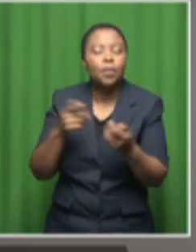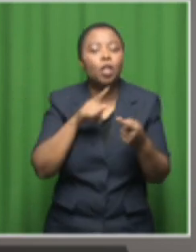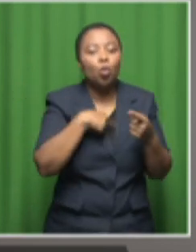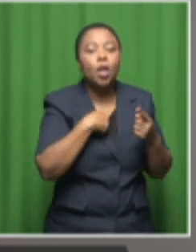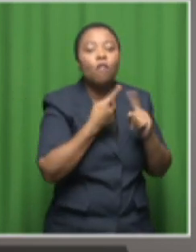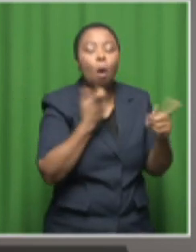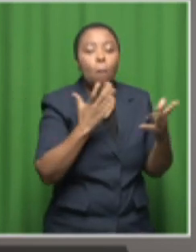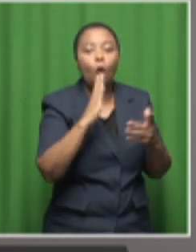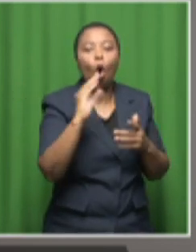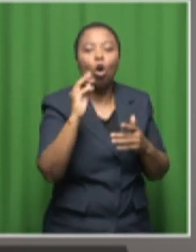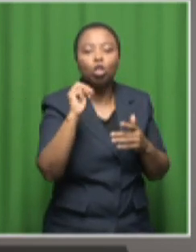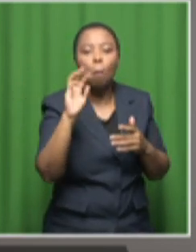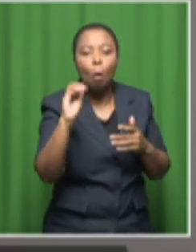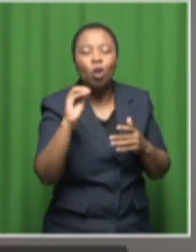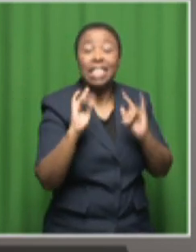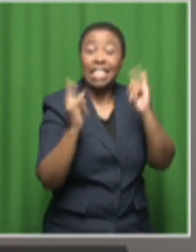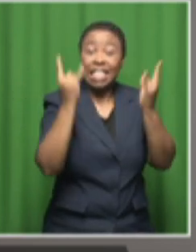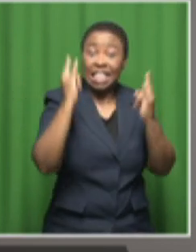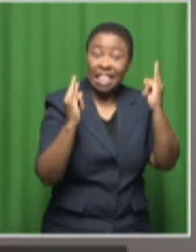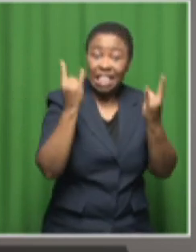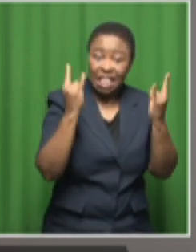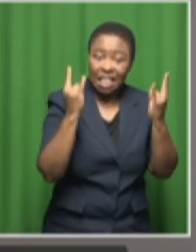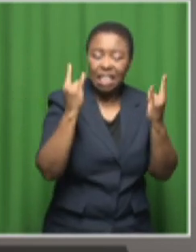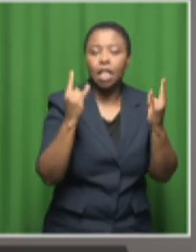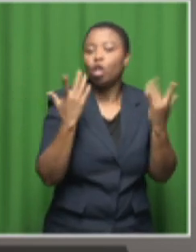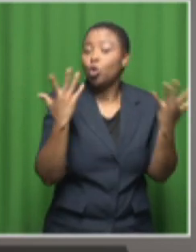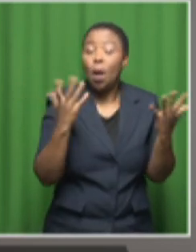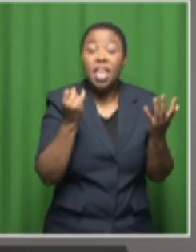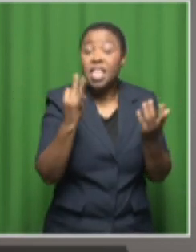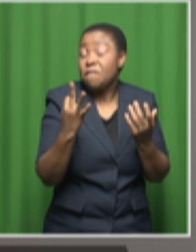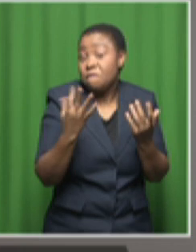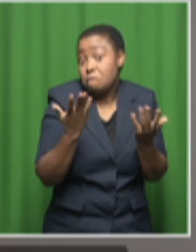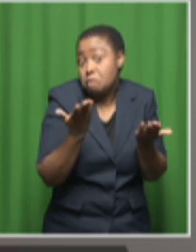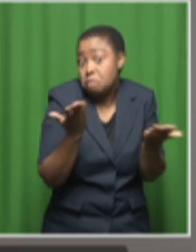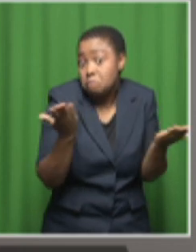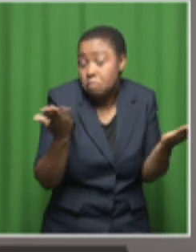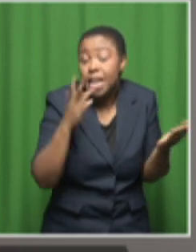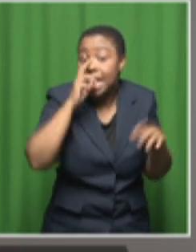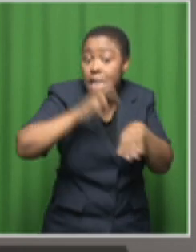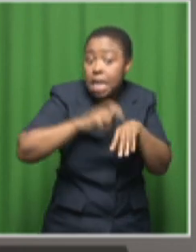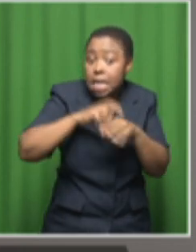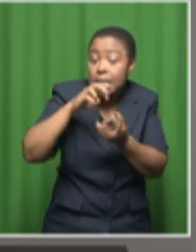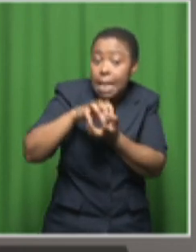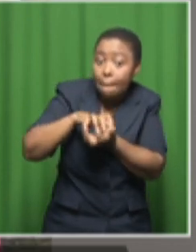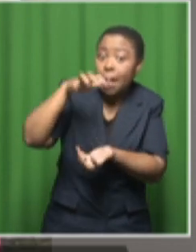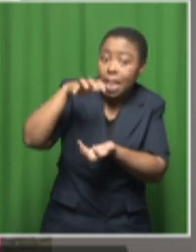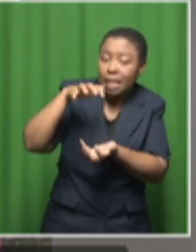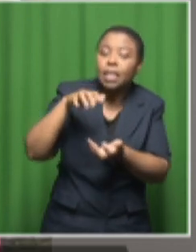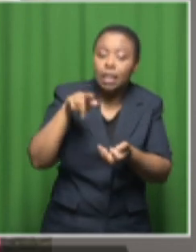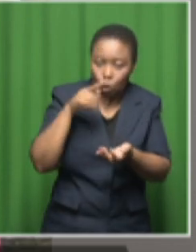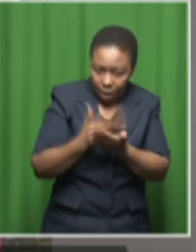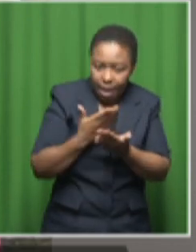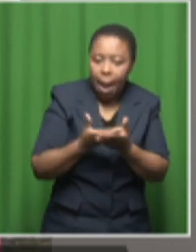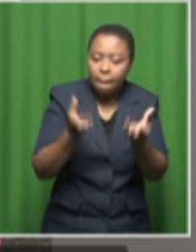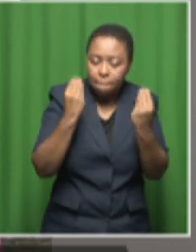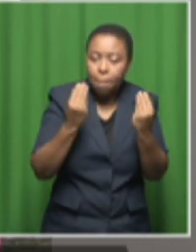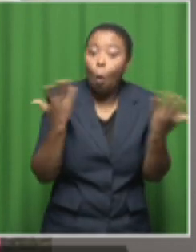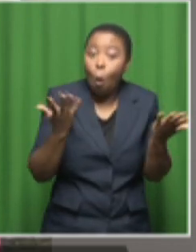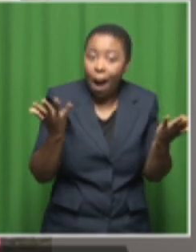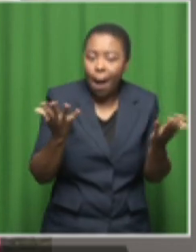based in Cosmo City, and currently, if ever there's anyone in need of dumplings, you can get the dumplings